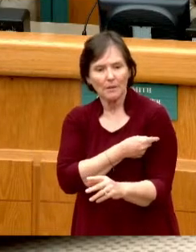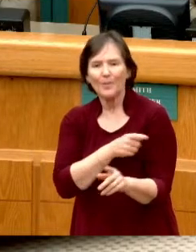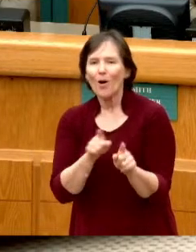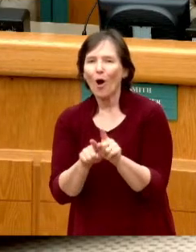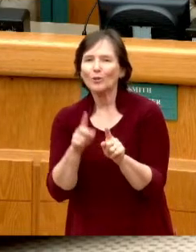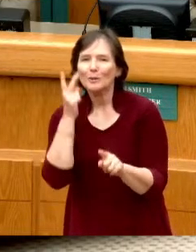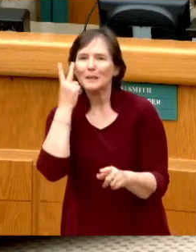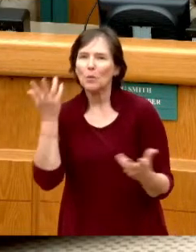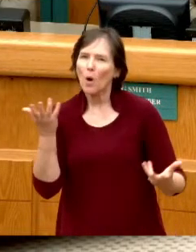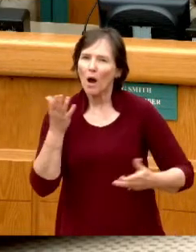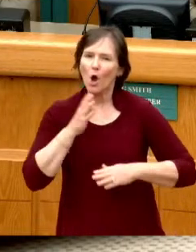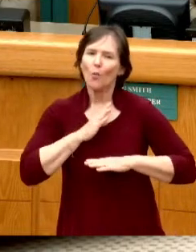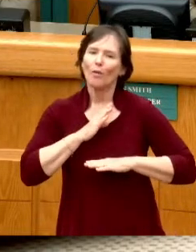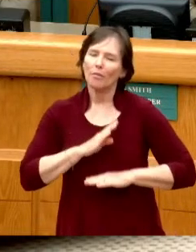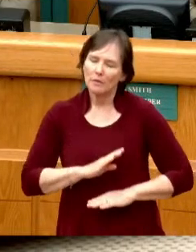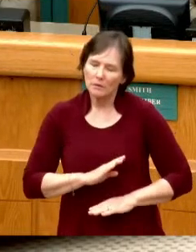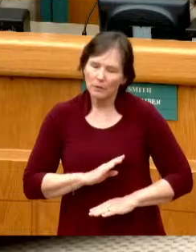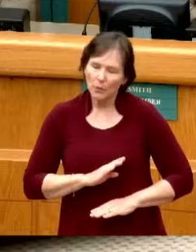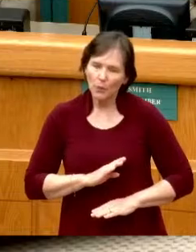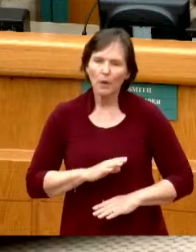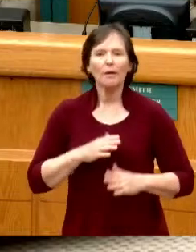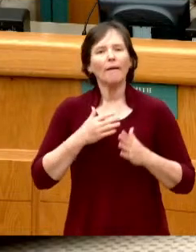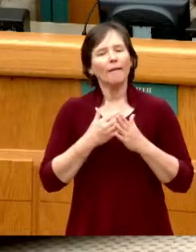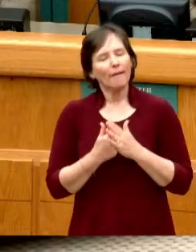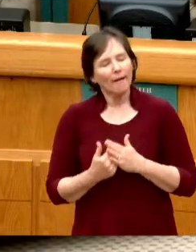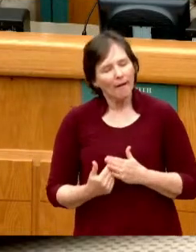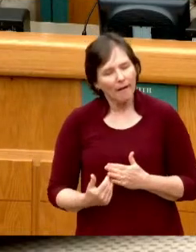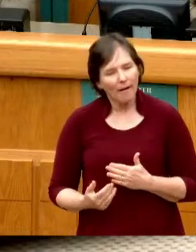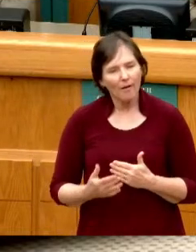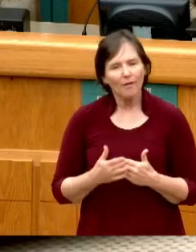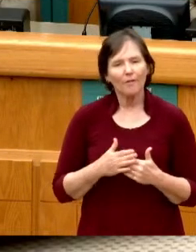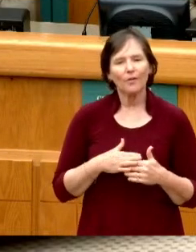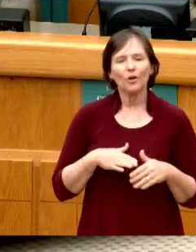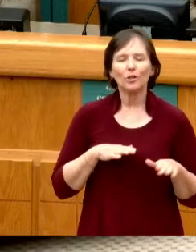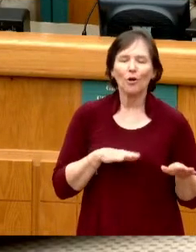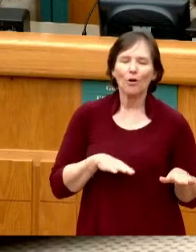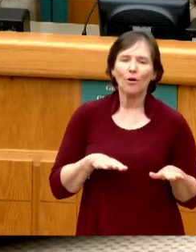the comfort, the calm, and the peace